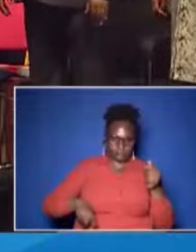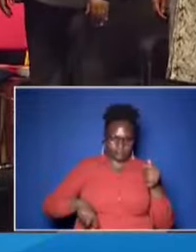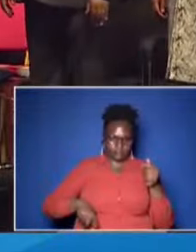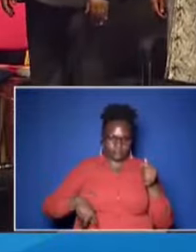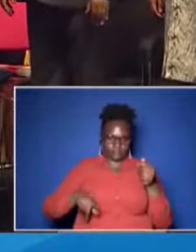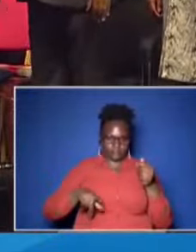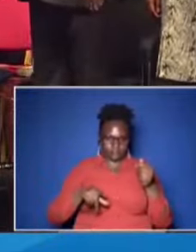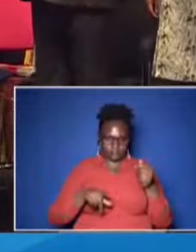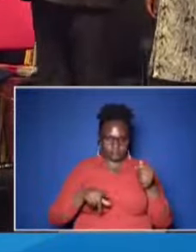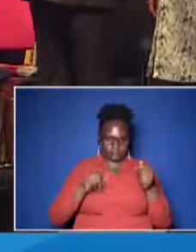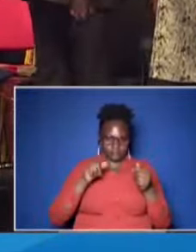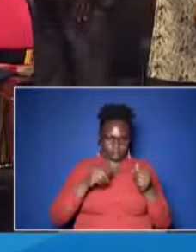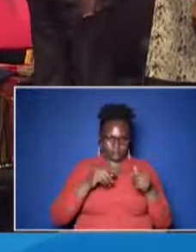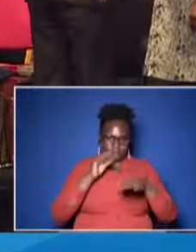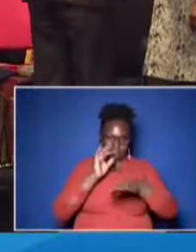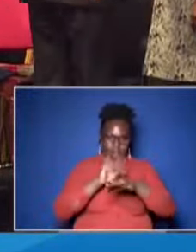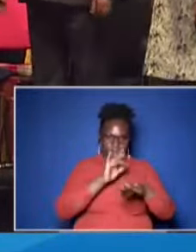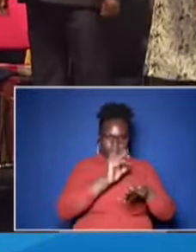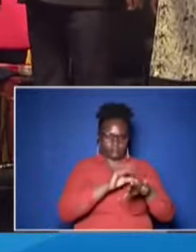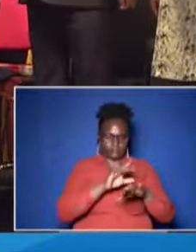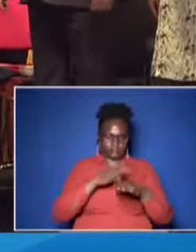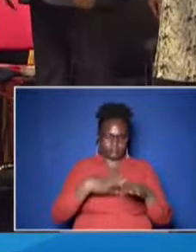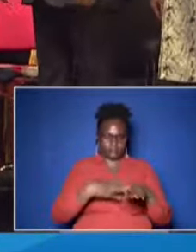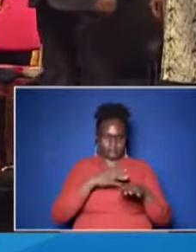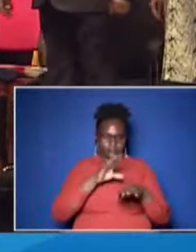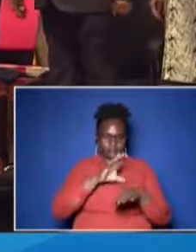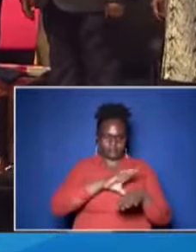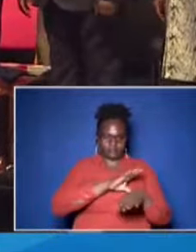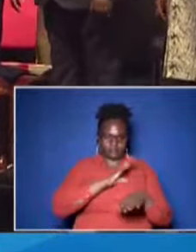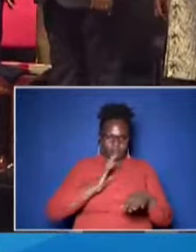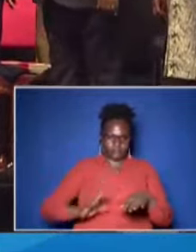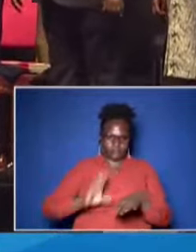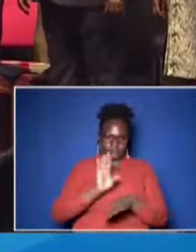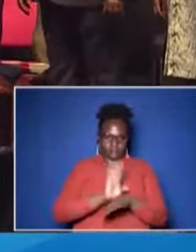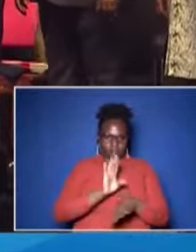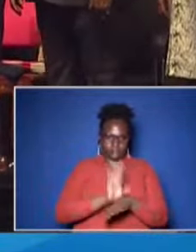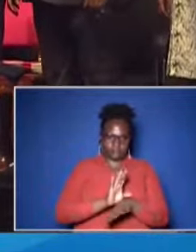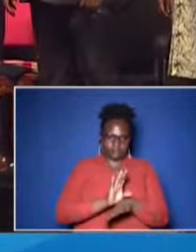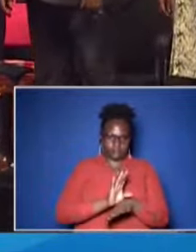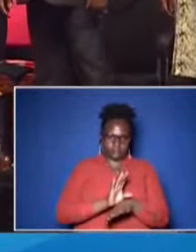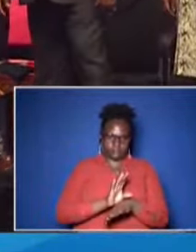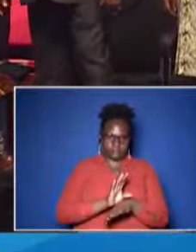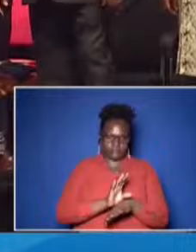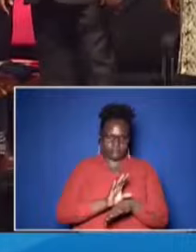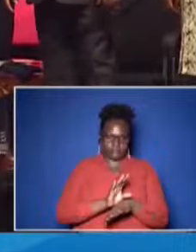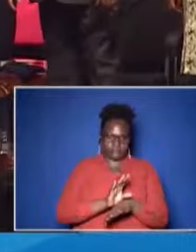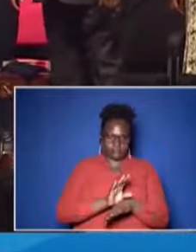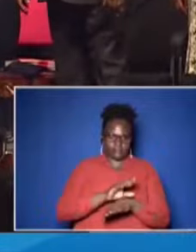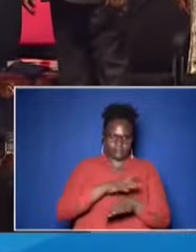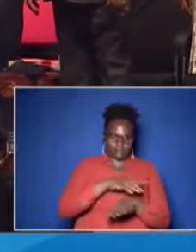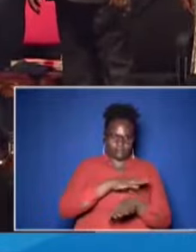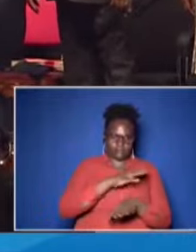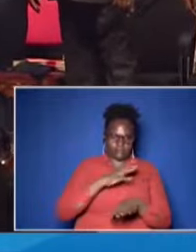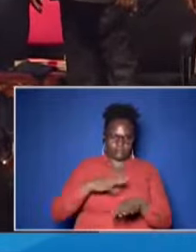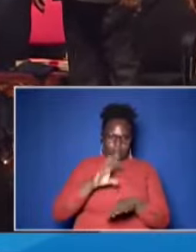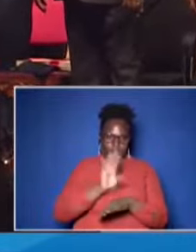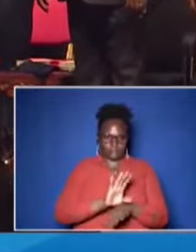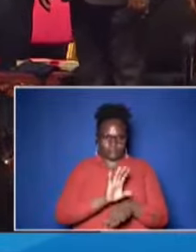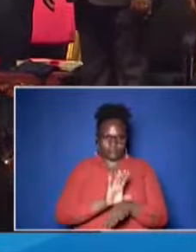Lord visit the Chinese Church visit the Chinese Church